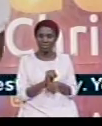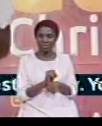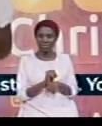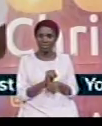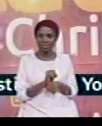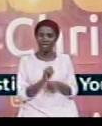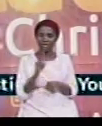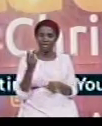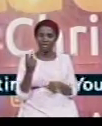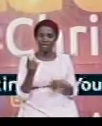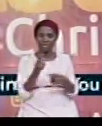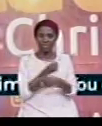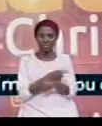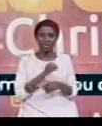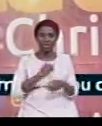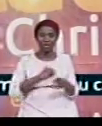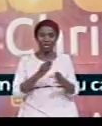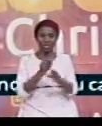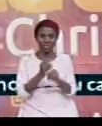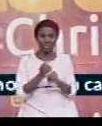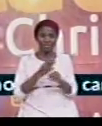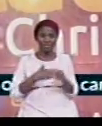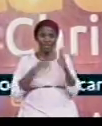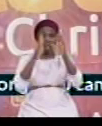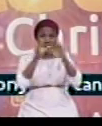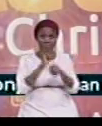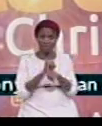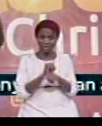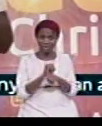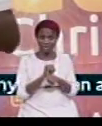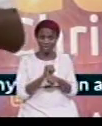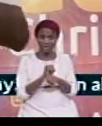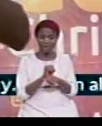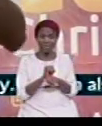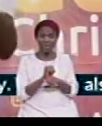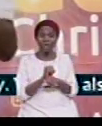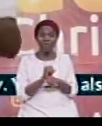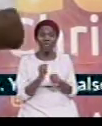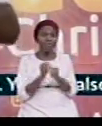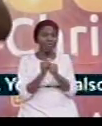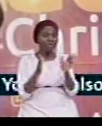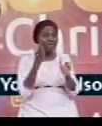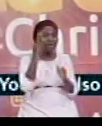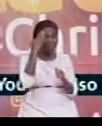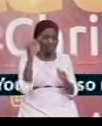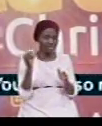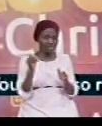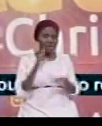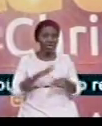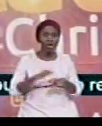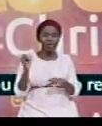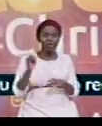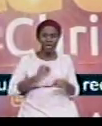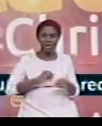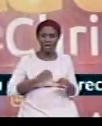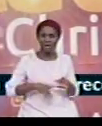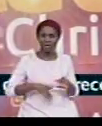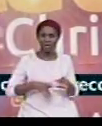second day, I received my miracle without knowing. That the Saturday, I discovered that the pain was coming